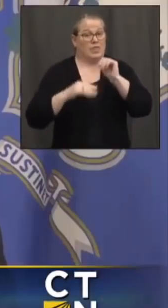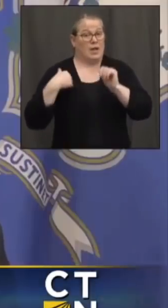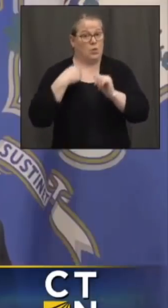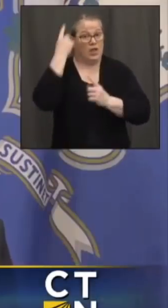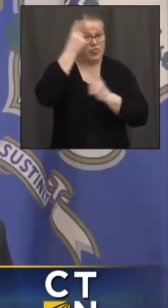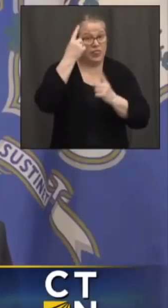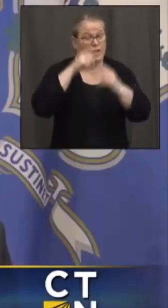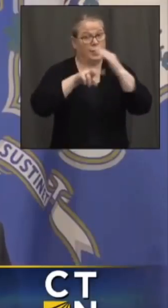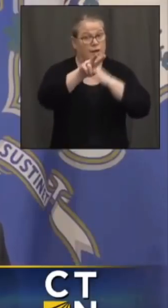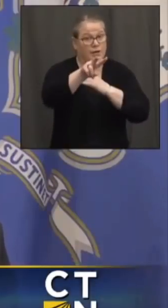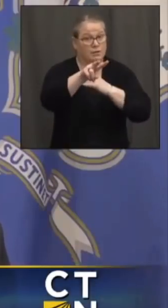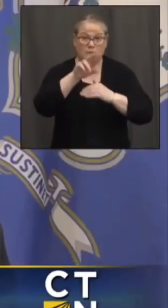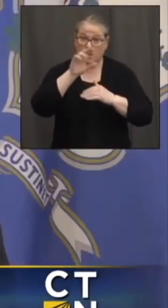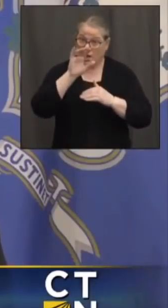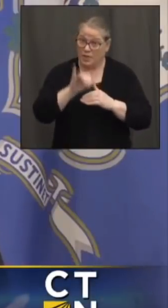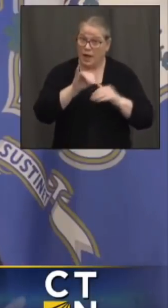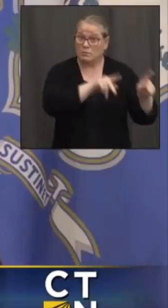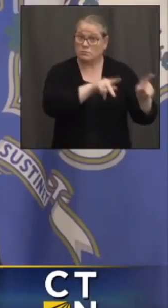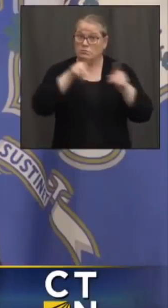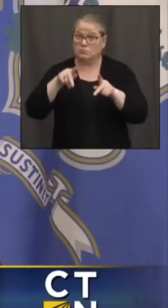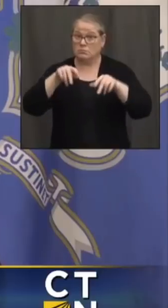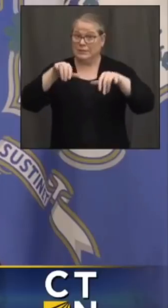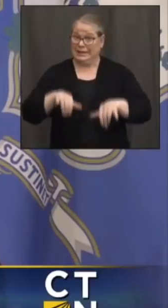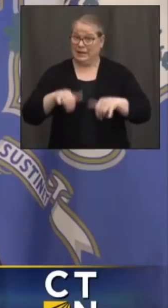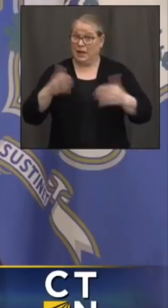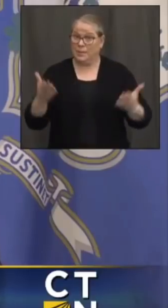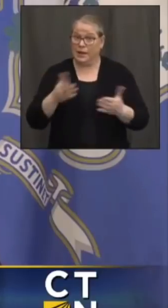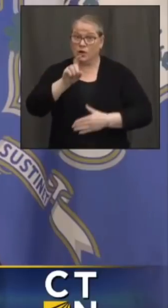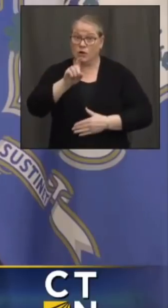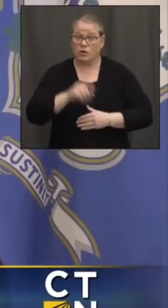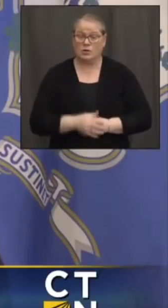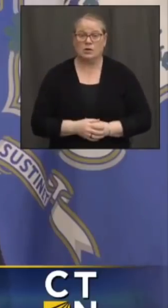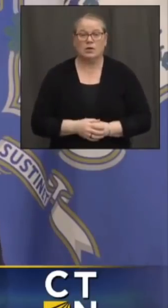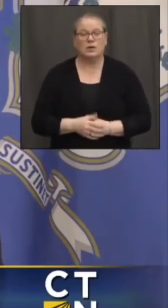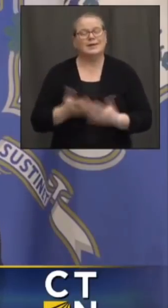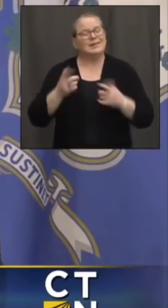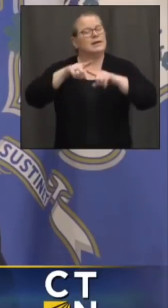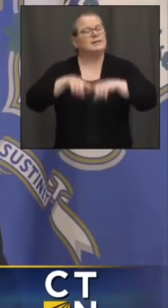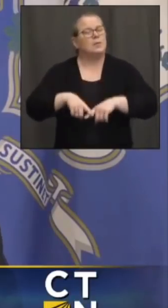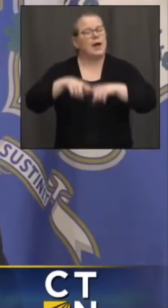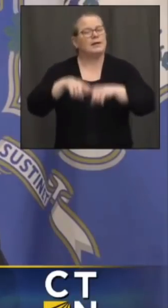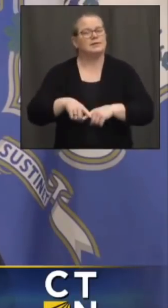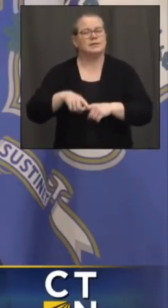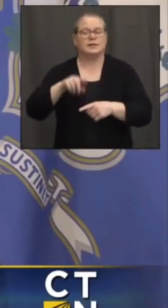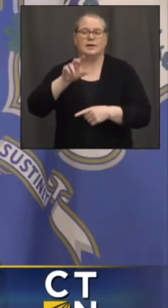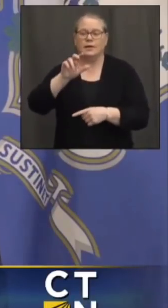Well, there are two big variables in that. A, how fast Moderna and Pfizer and